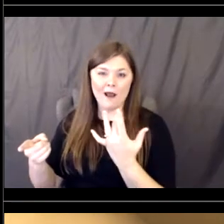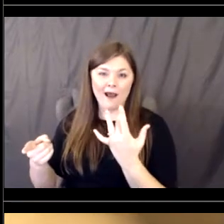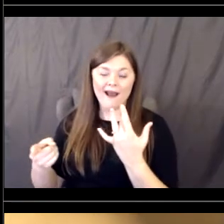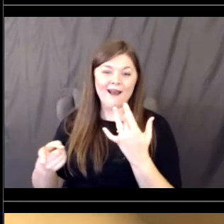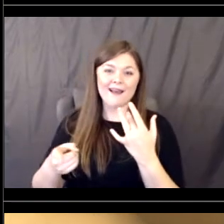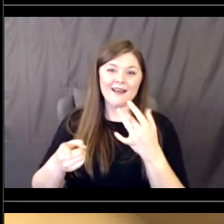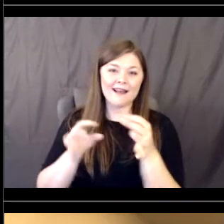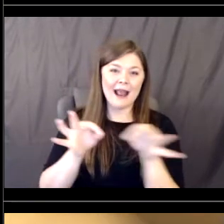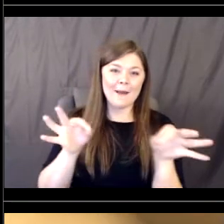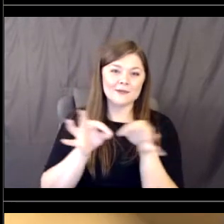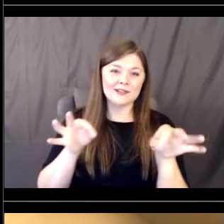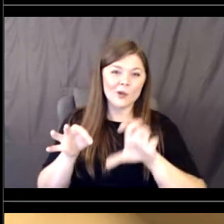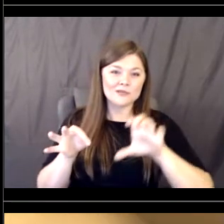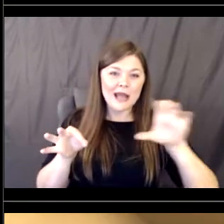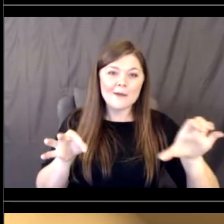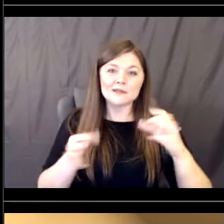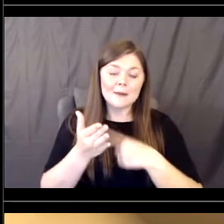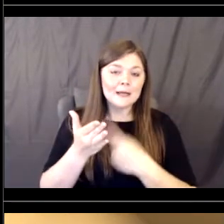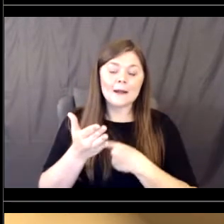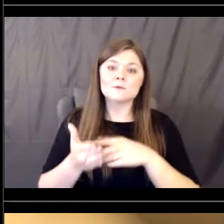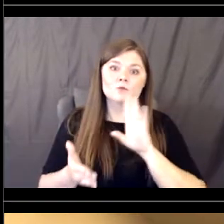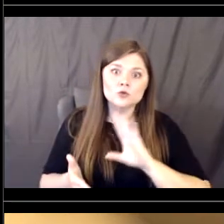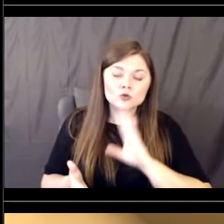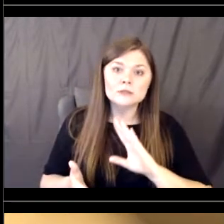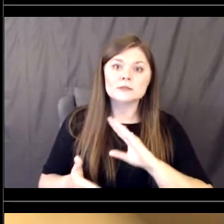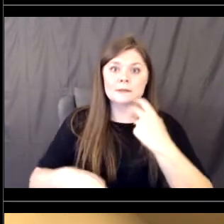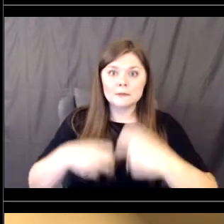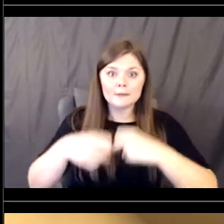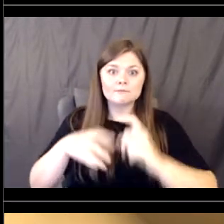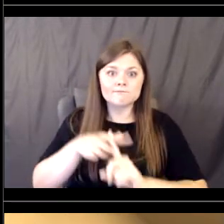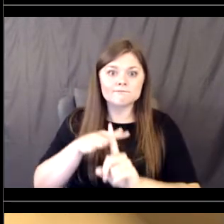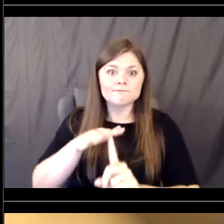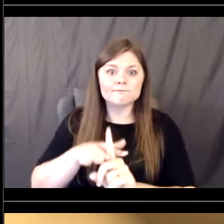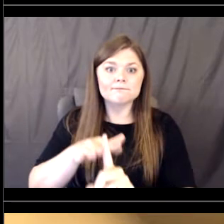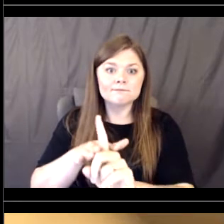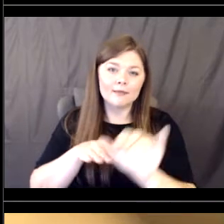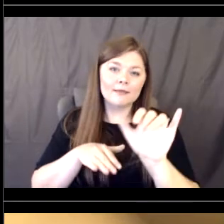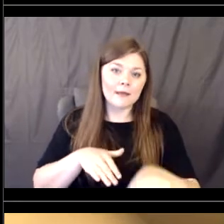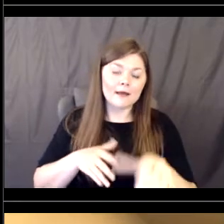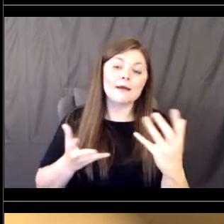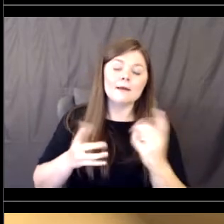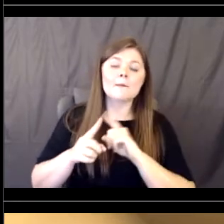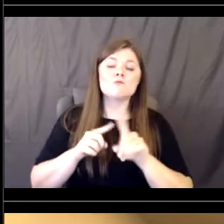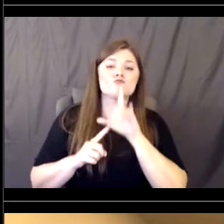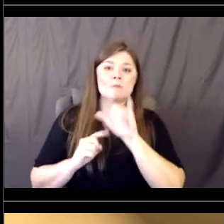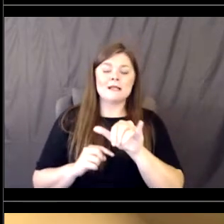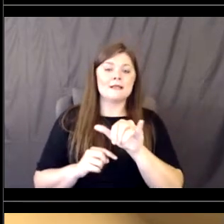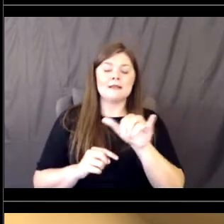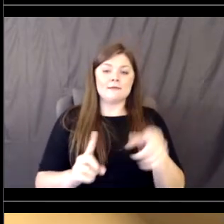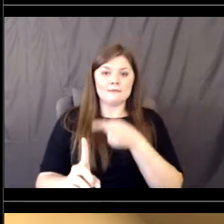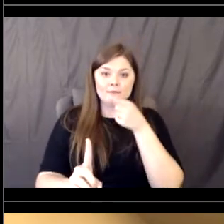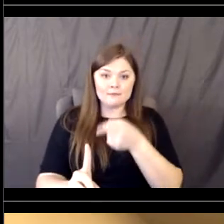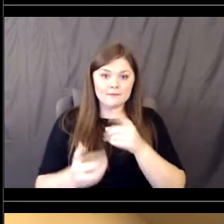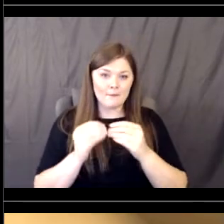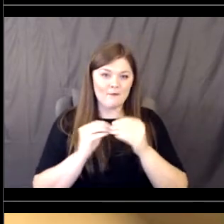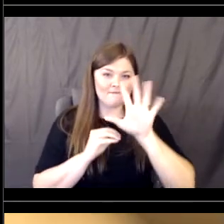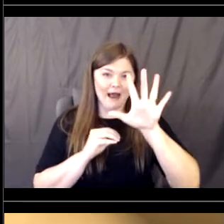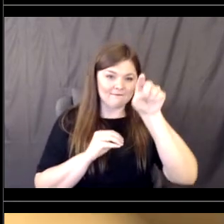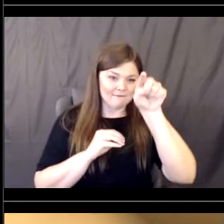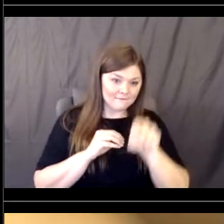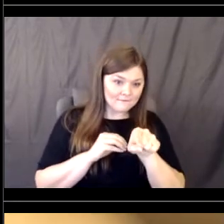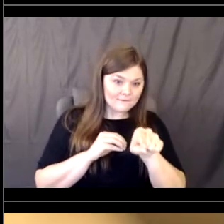captioning problems and the frustration with closed captioning problems. But the bottom line is number 5, the